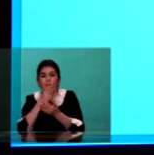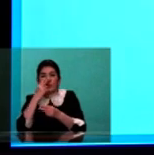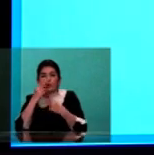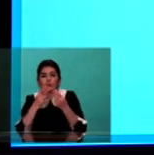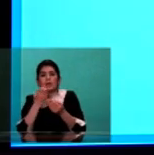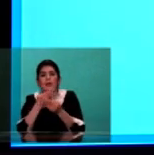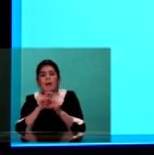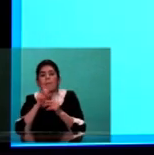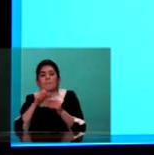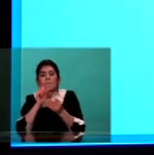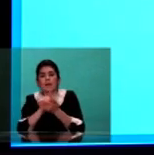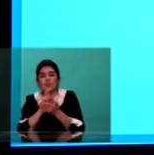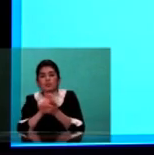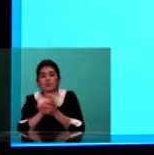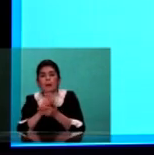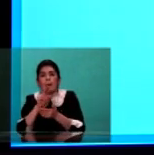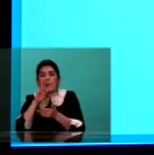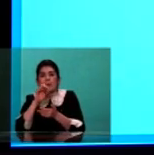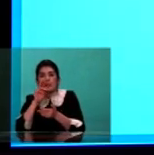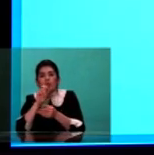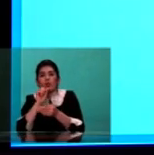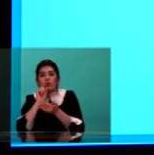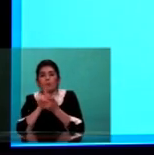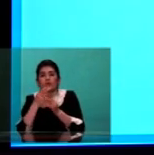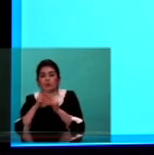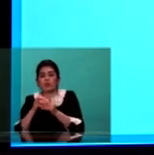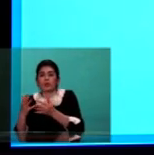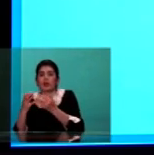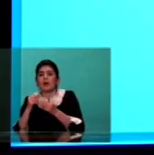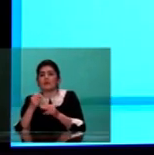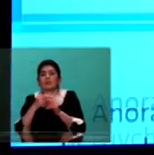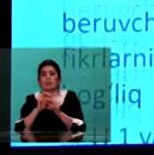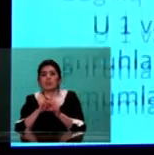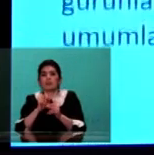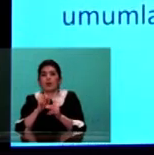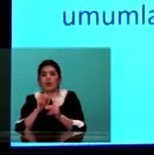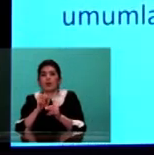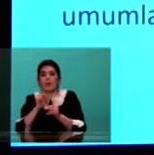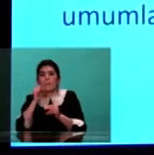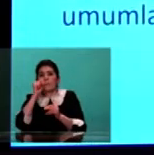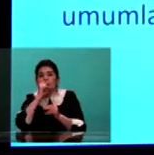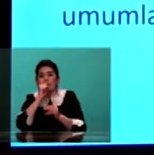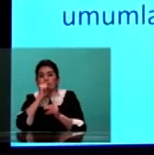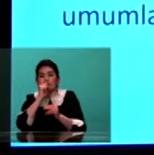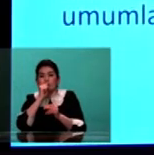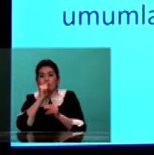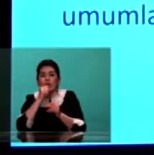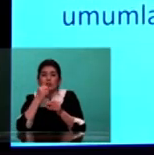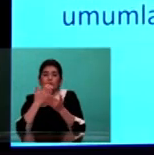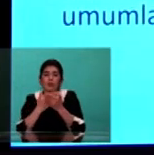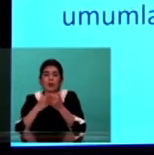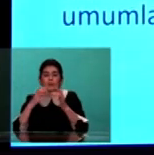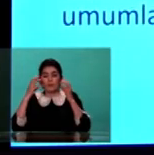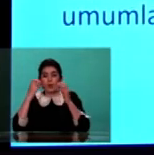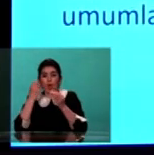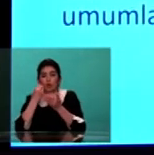chiqaylik. Bu masalamiz pizza topshiriqlaridan olingan bo'lib, mikrofonli quloqchinlar deb ataladi. Demak, Anora